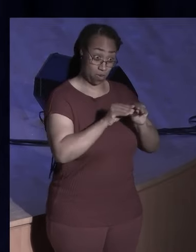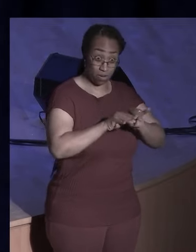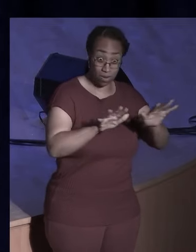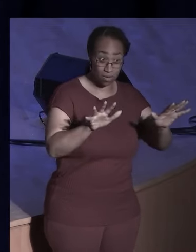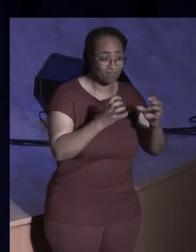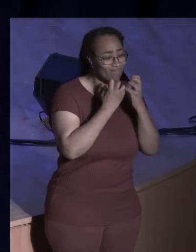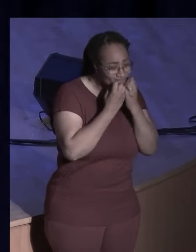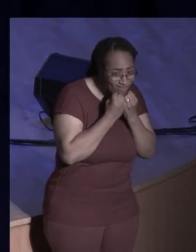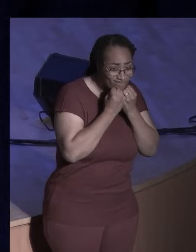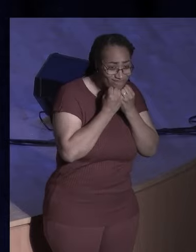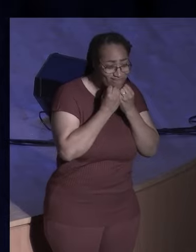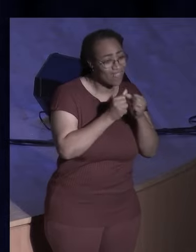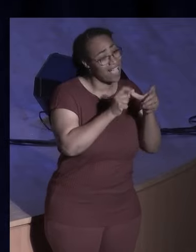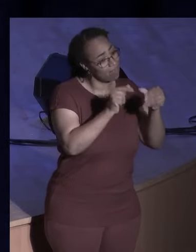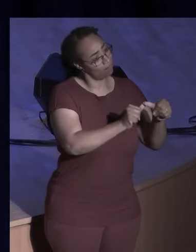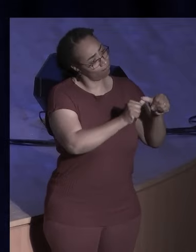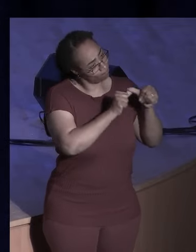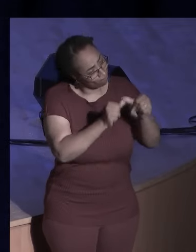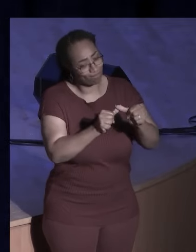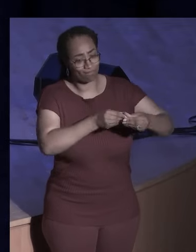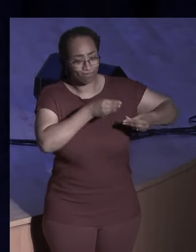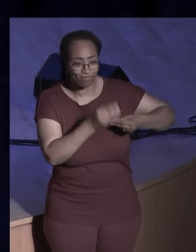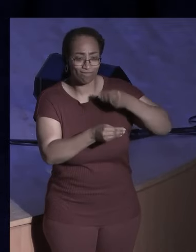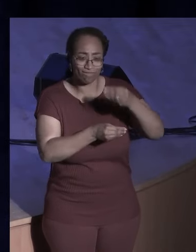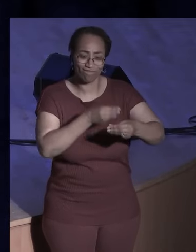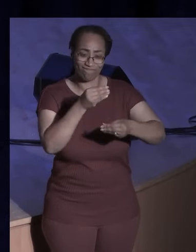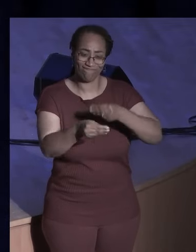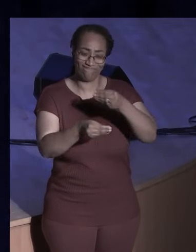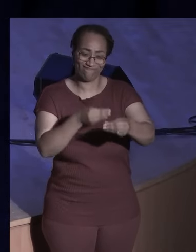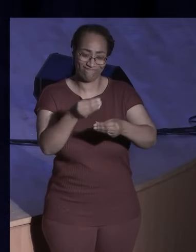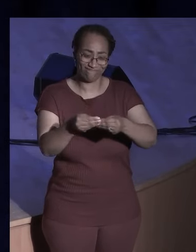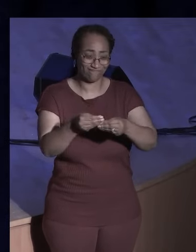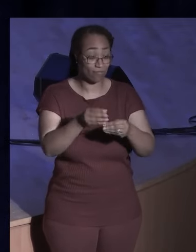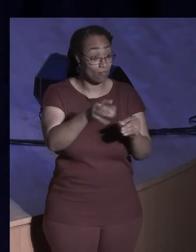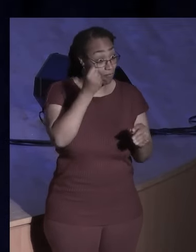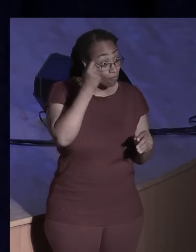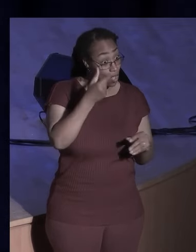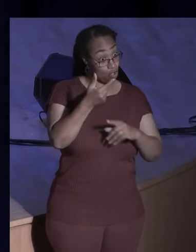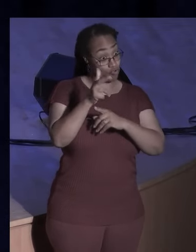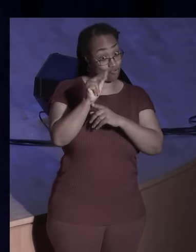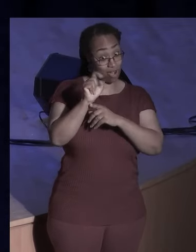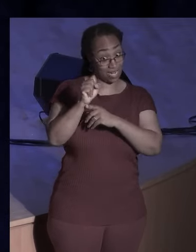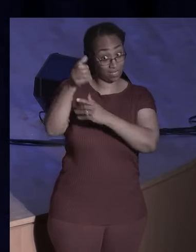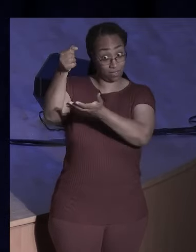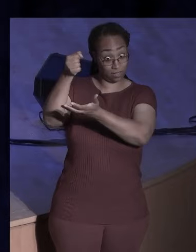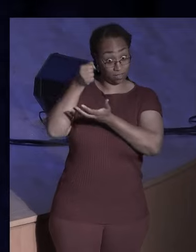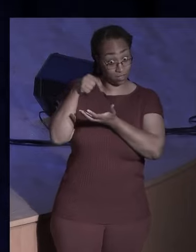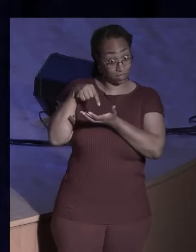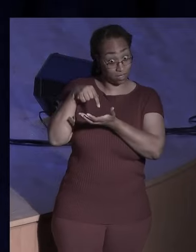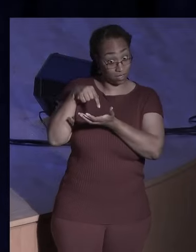Mellon Foundation and the National Endowment for the Humanities, we've launched an oral history project to document the